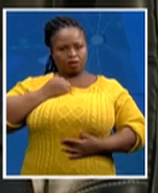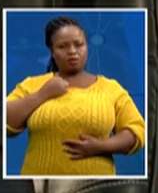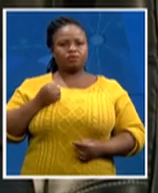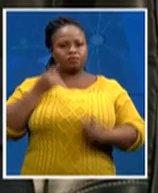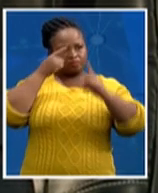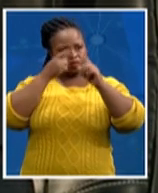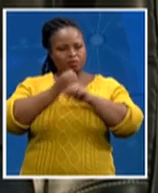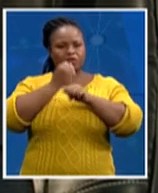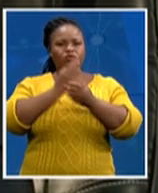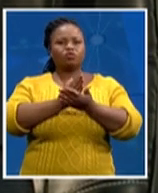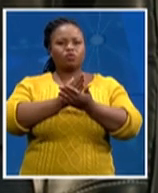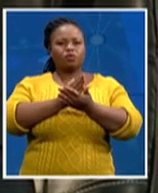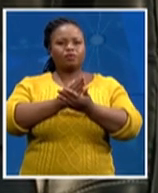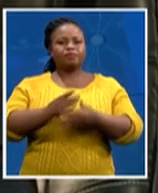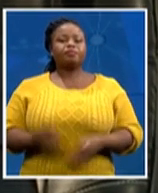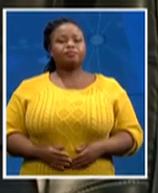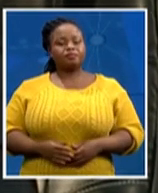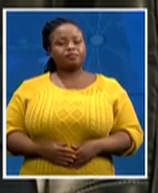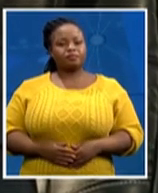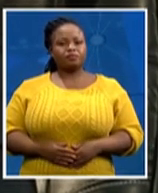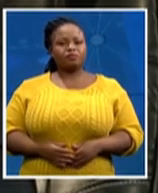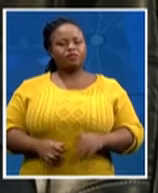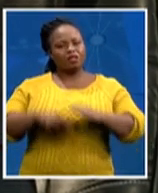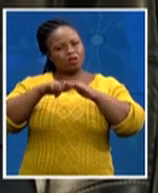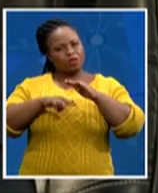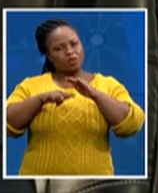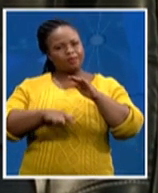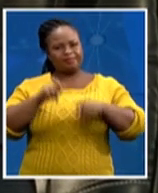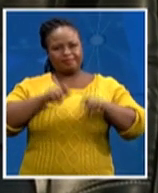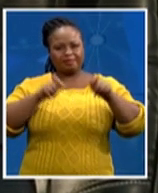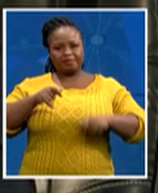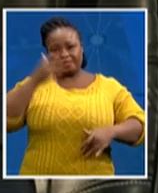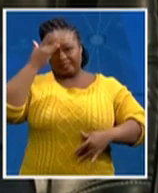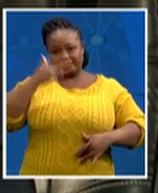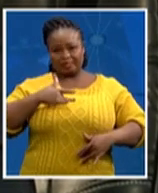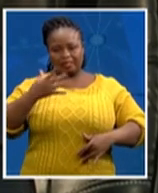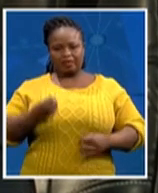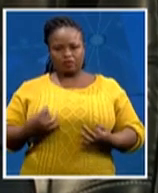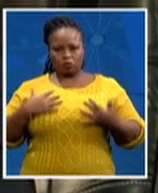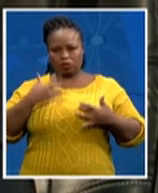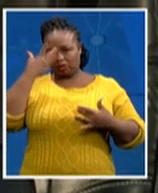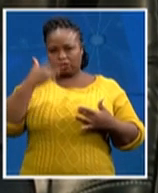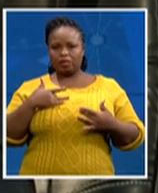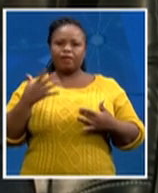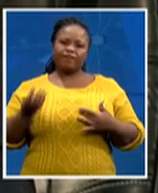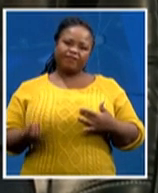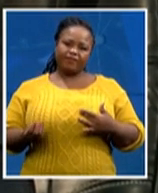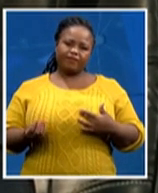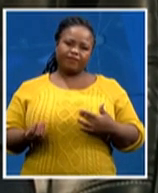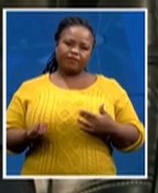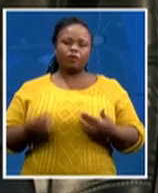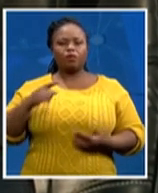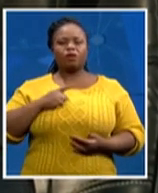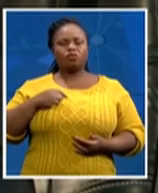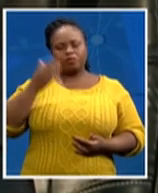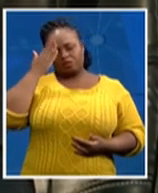relatively low number of infections that we are currently seeing, though